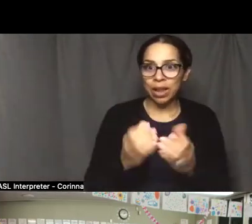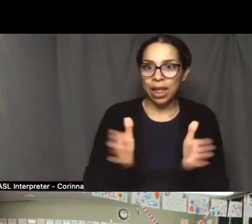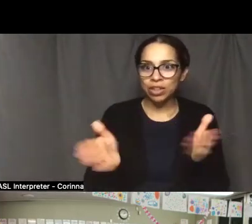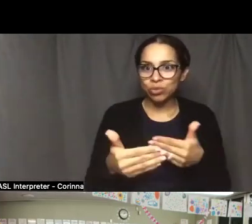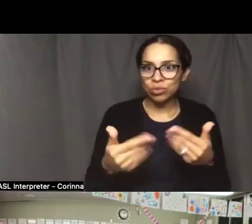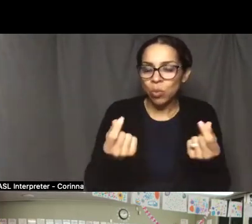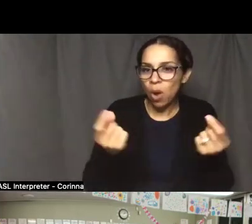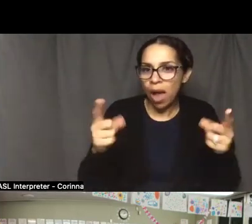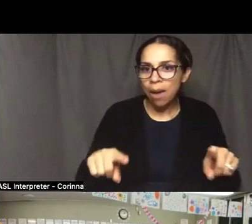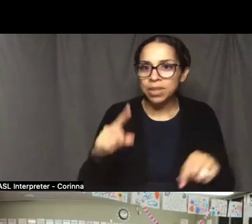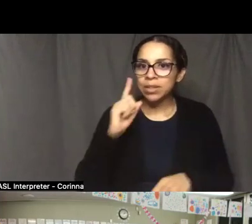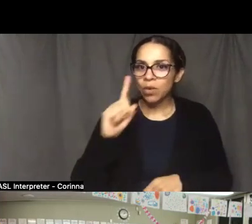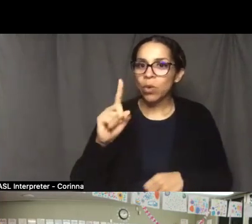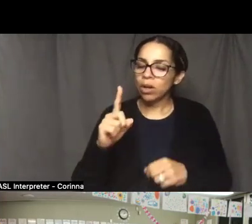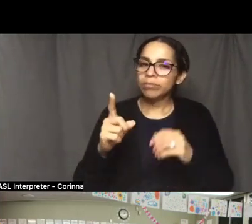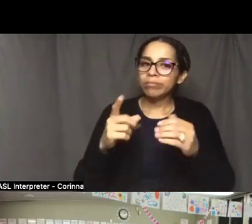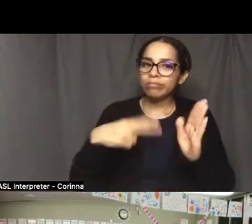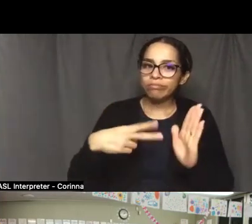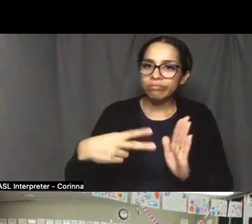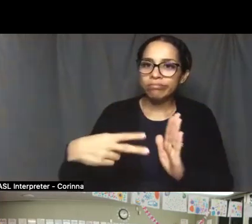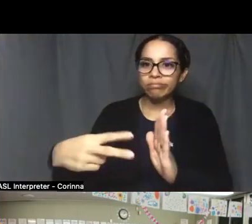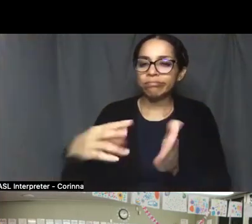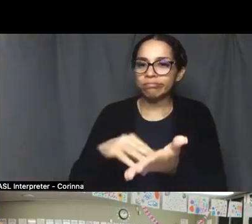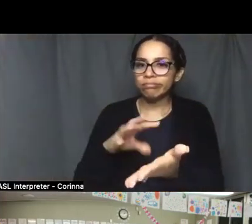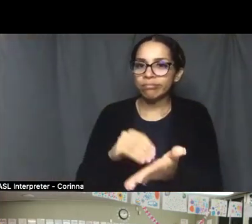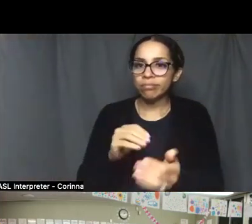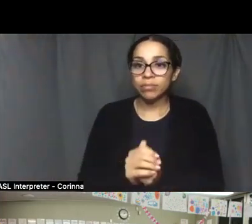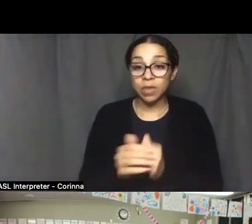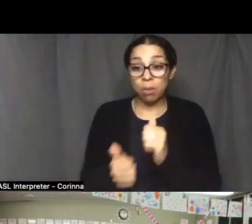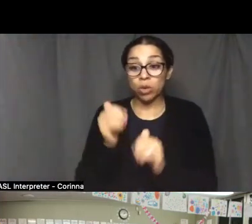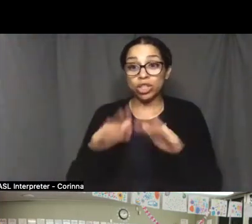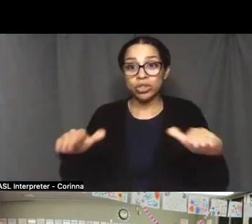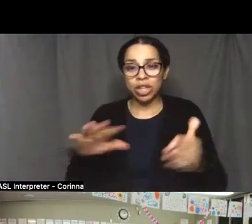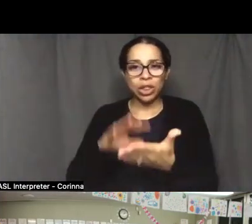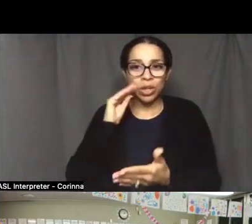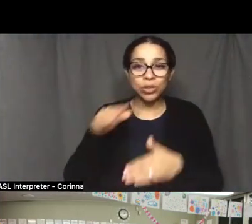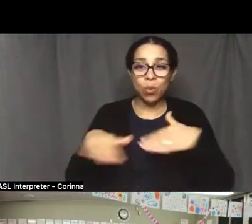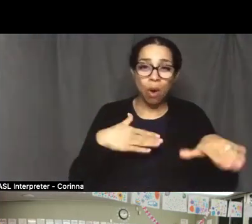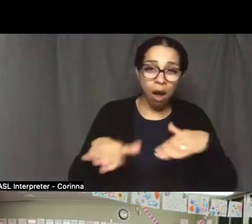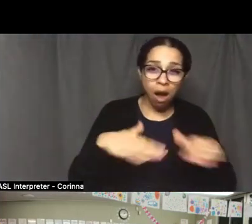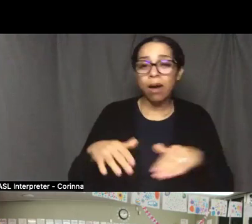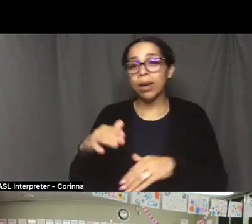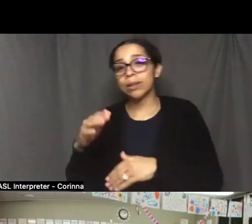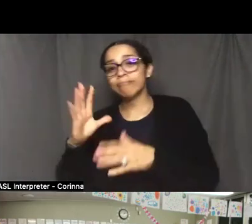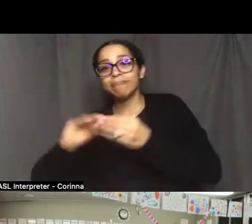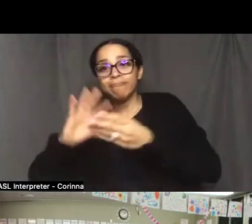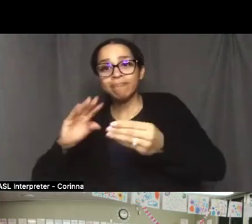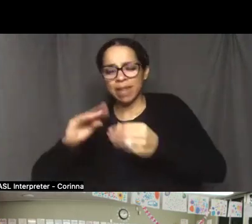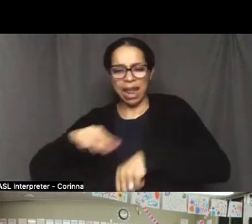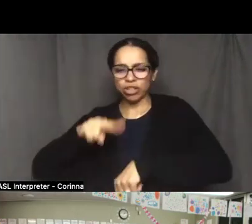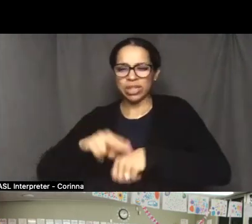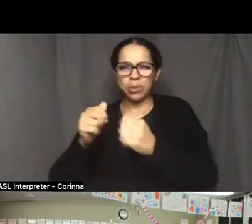reading. Most children learn to walk and talk naturally without a lot of support from adults, but reading is